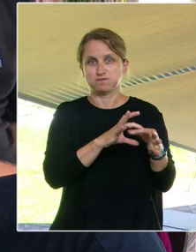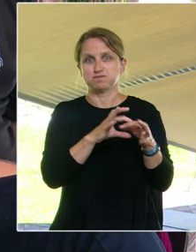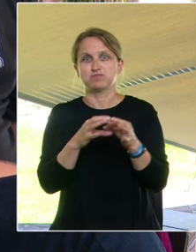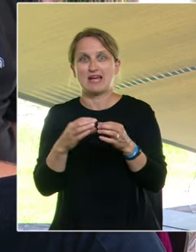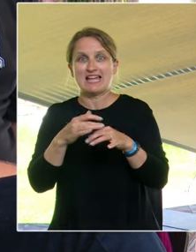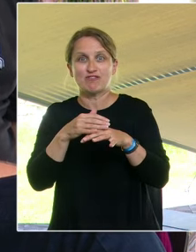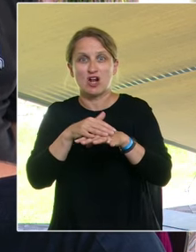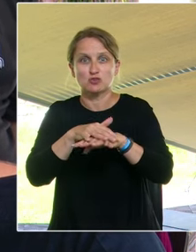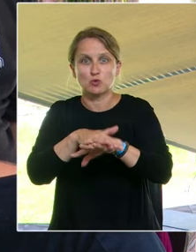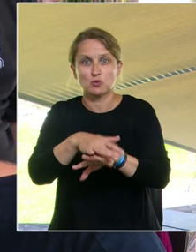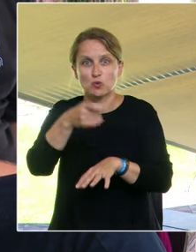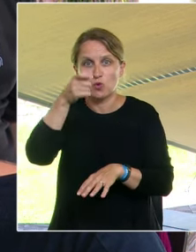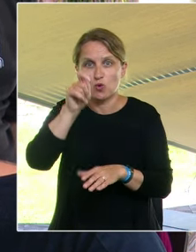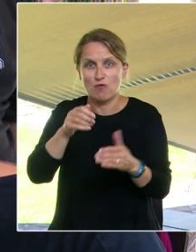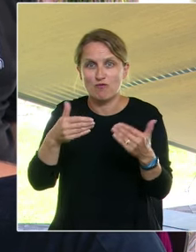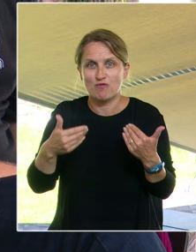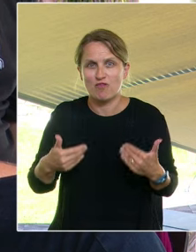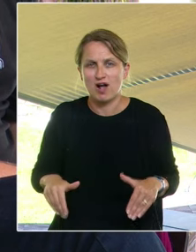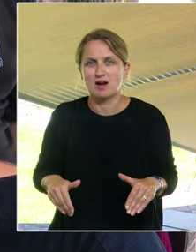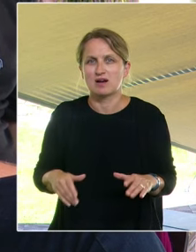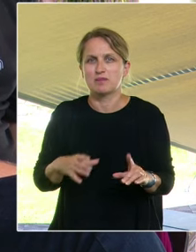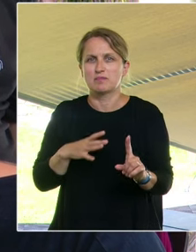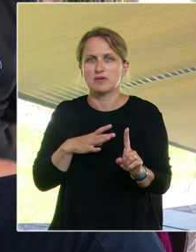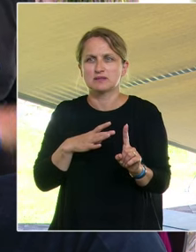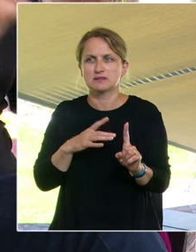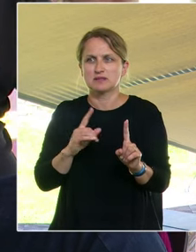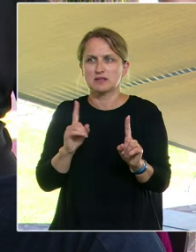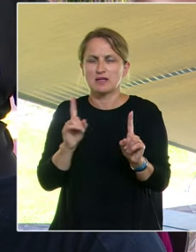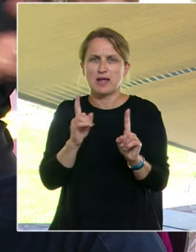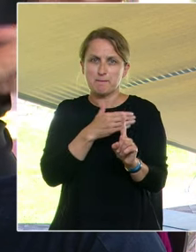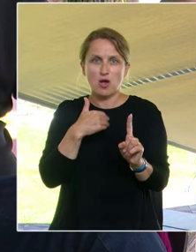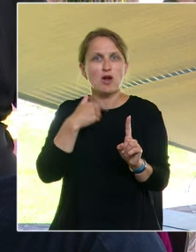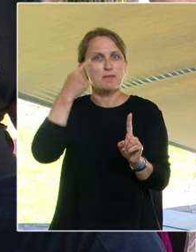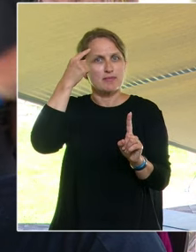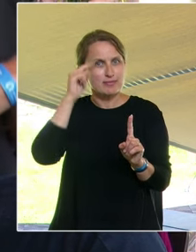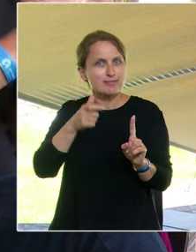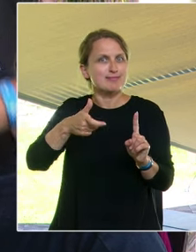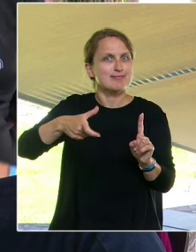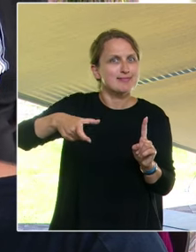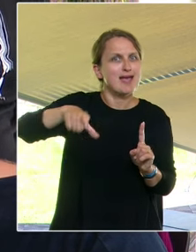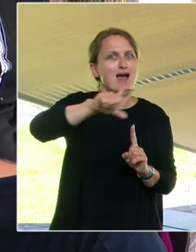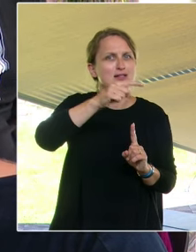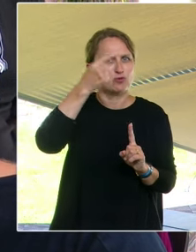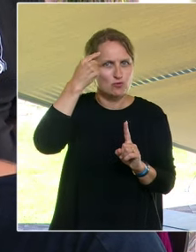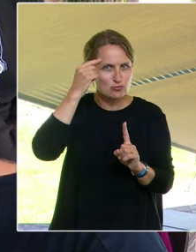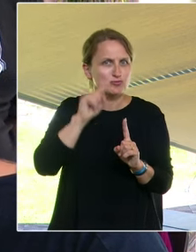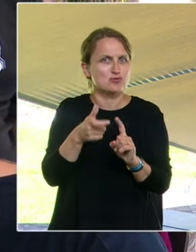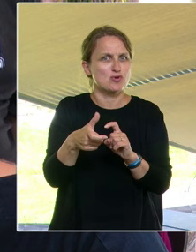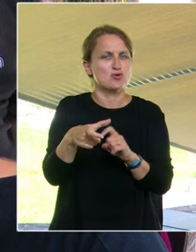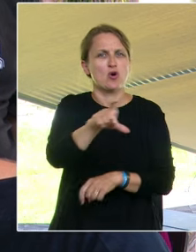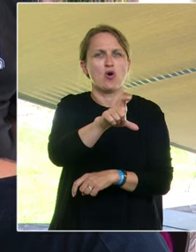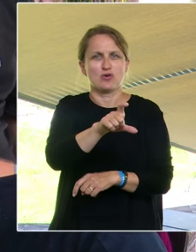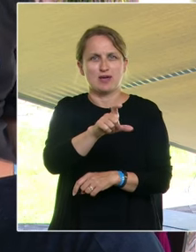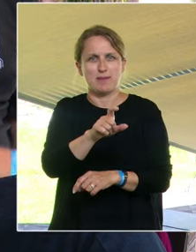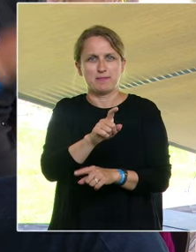could enable these ways of we are aware, how better aware, because blockchains are not